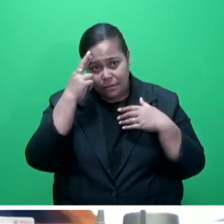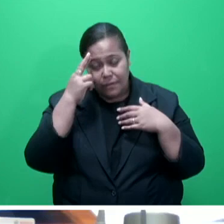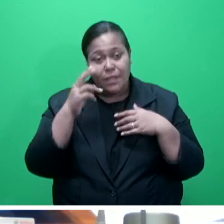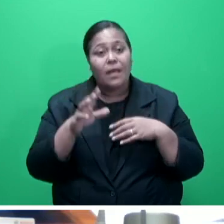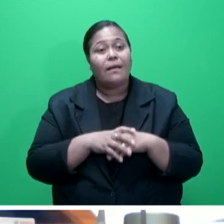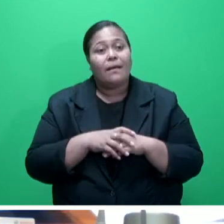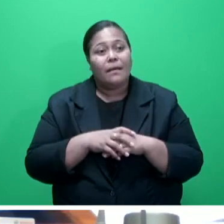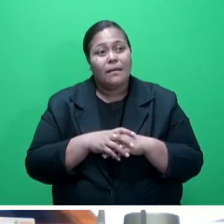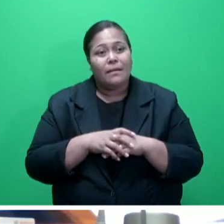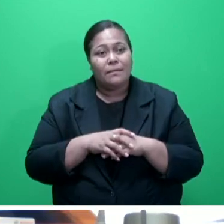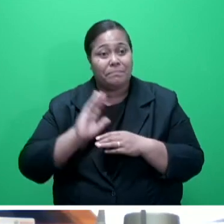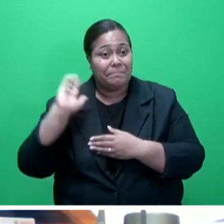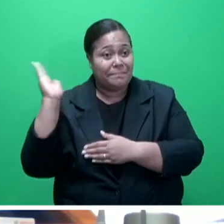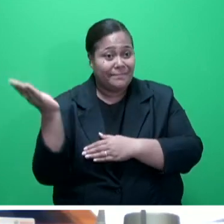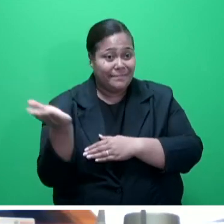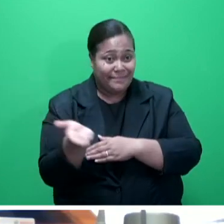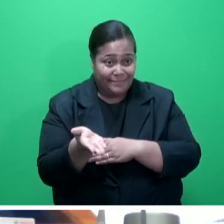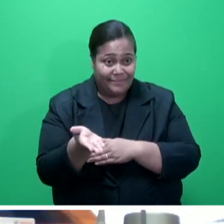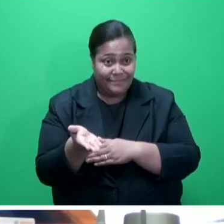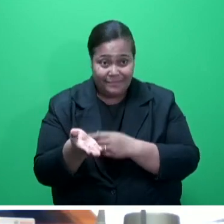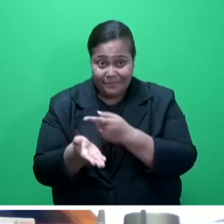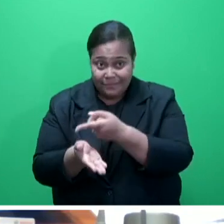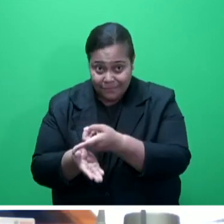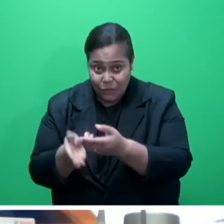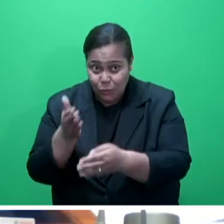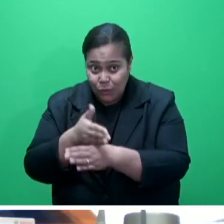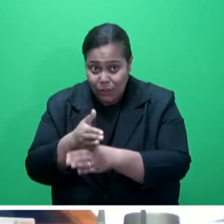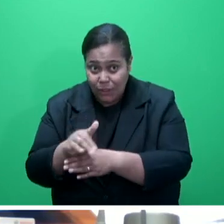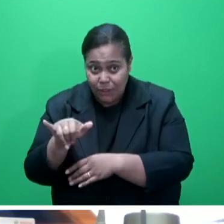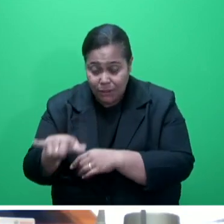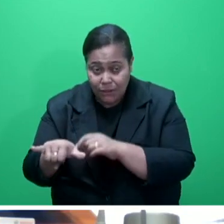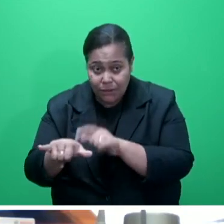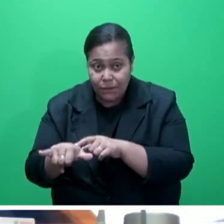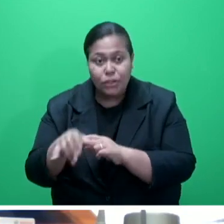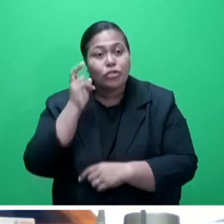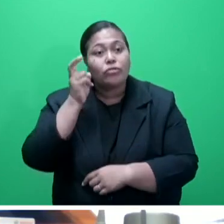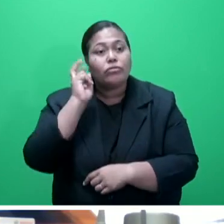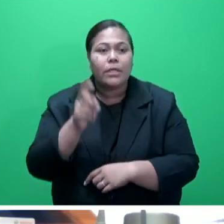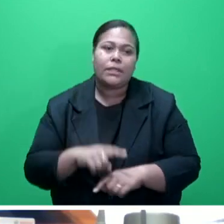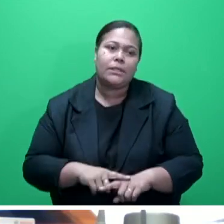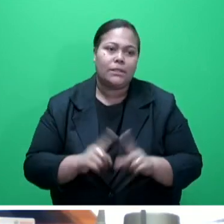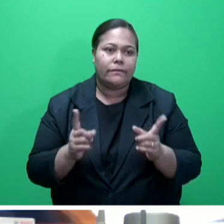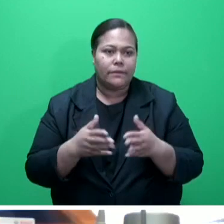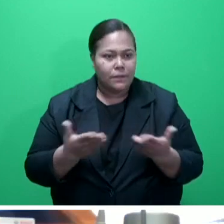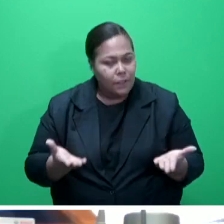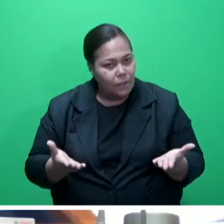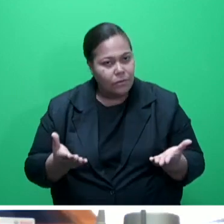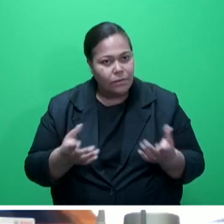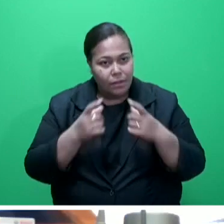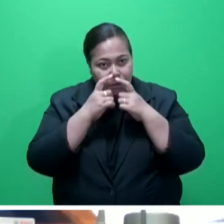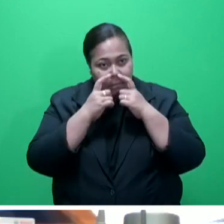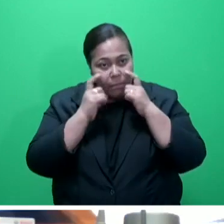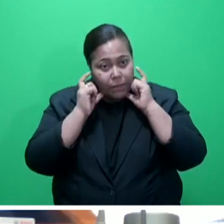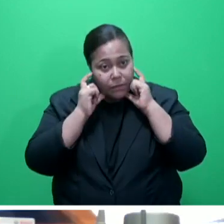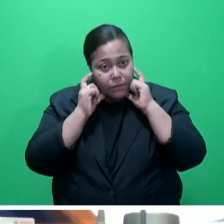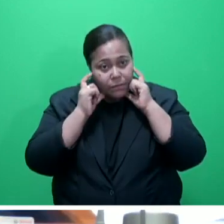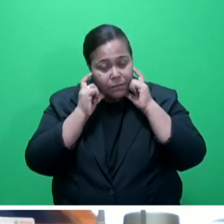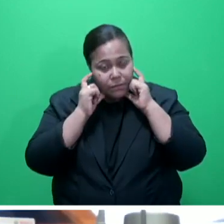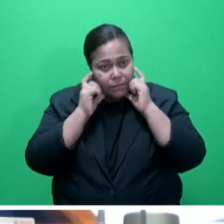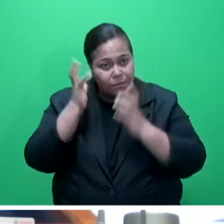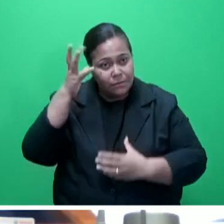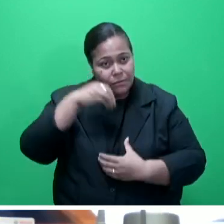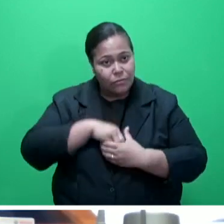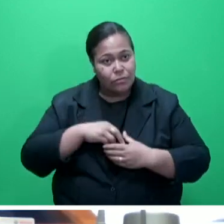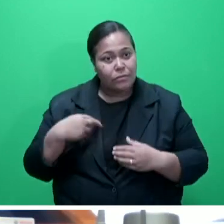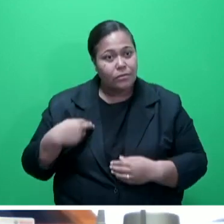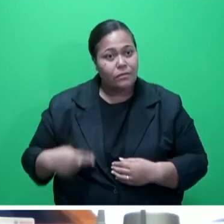need to completely change now. Now there's discussions that masks will now be a feature of your uniform.